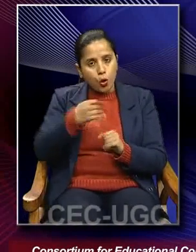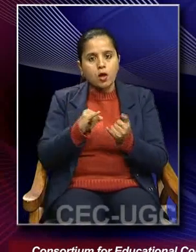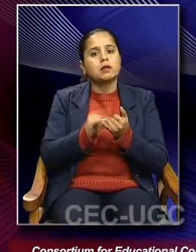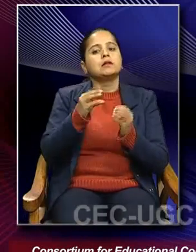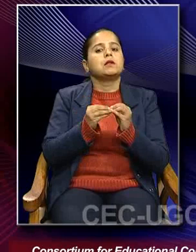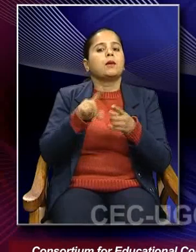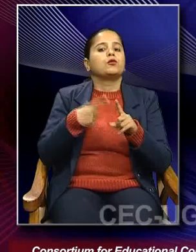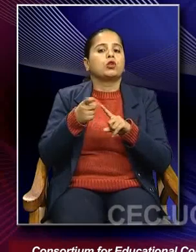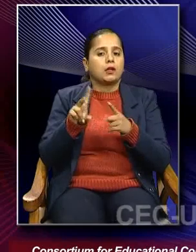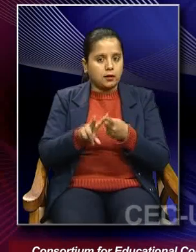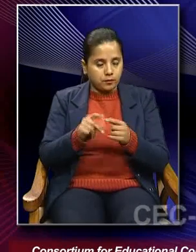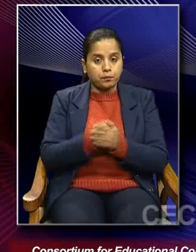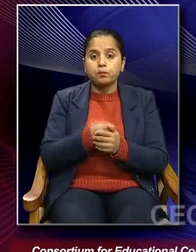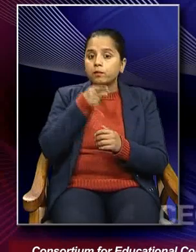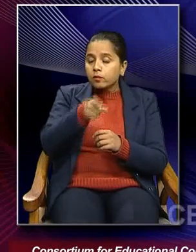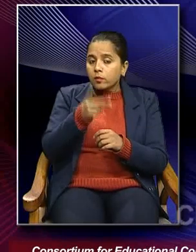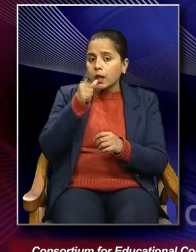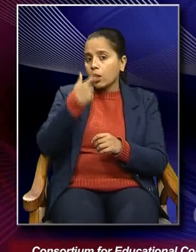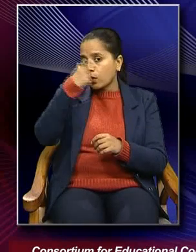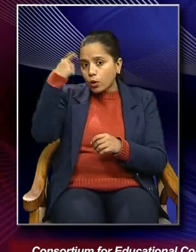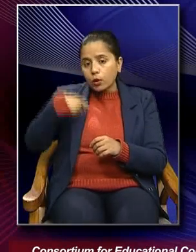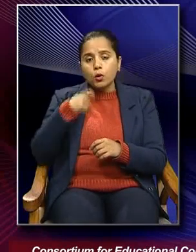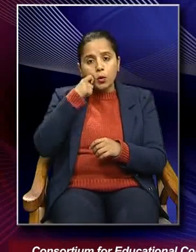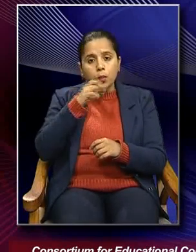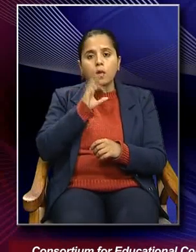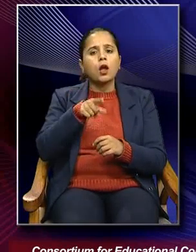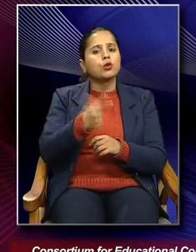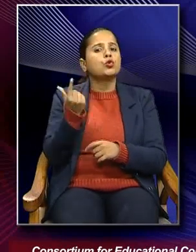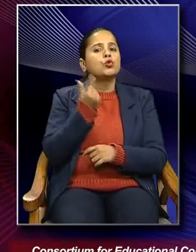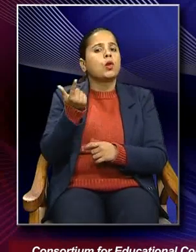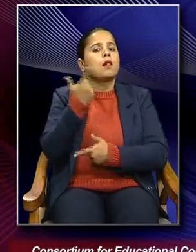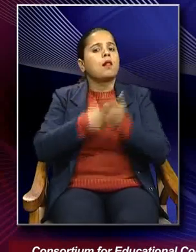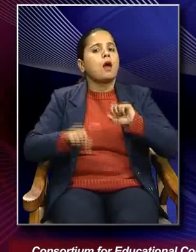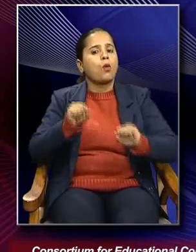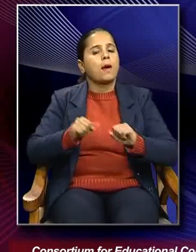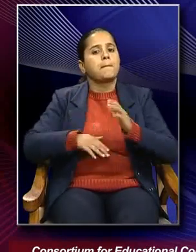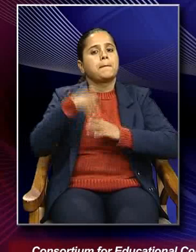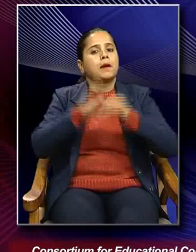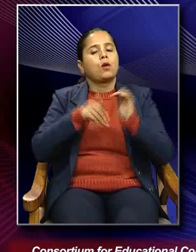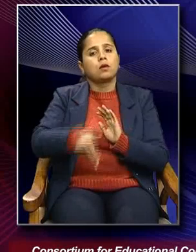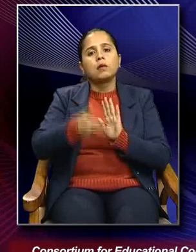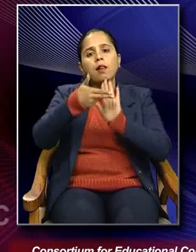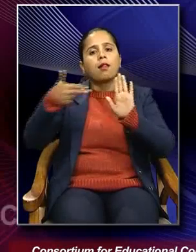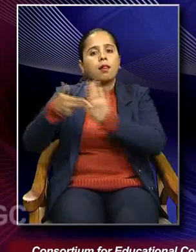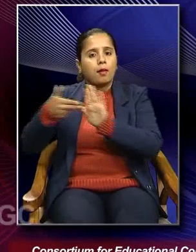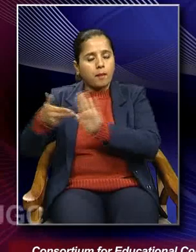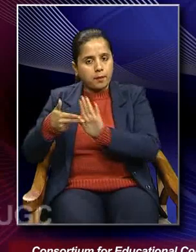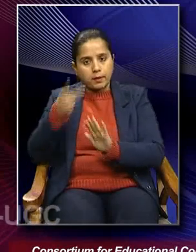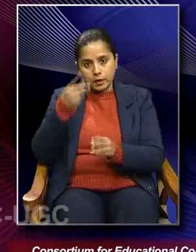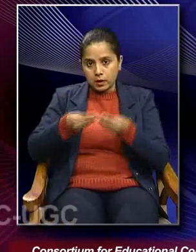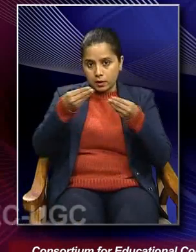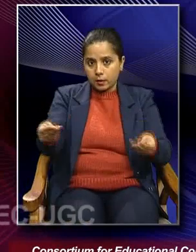subjective. Human beings use language to construct labels and maintain